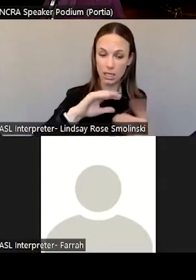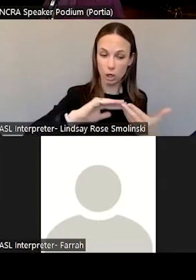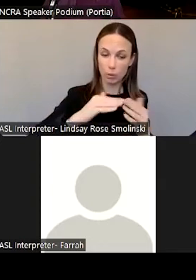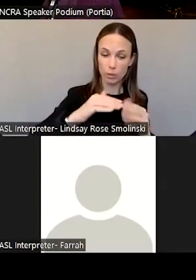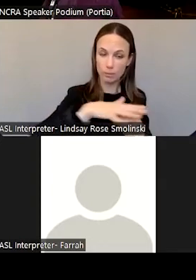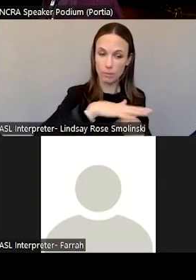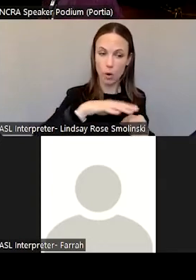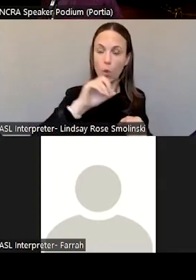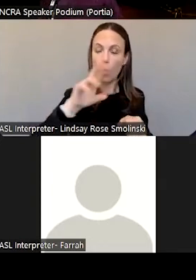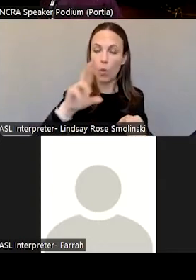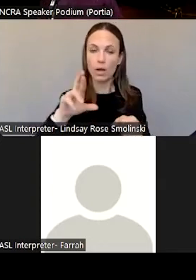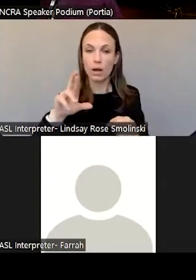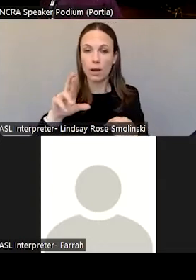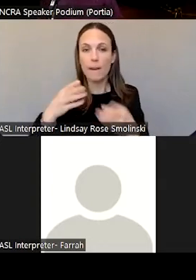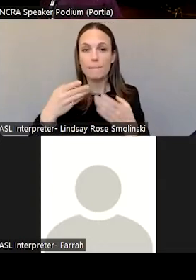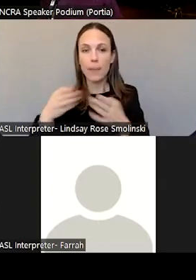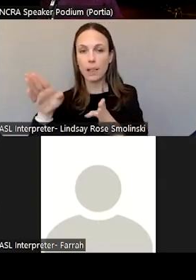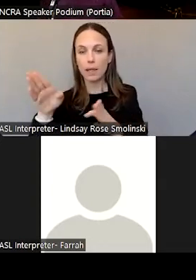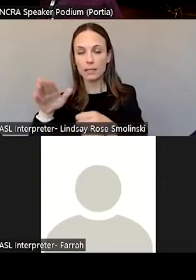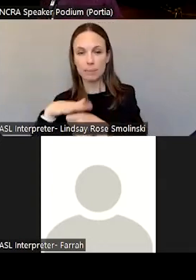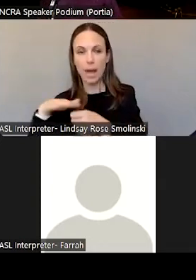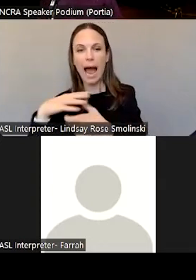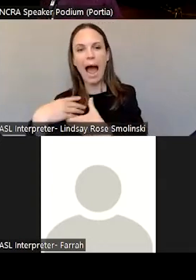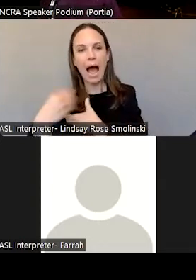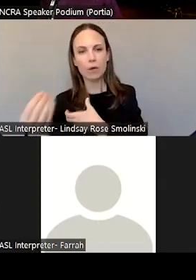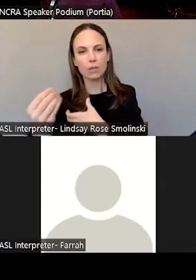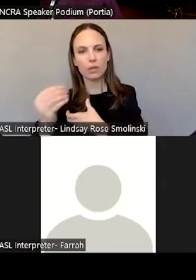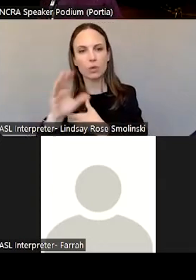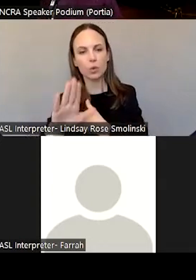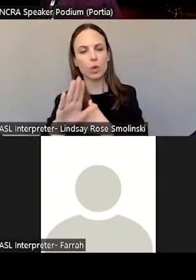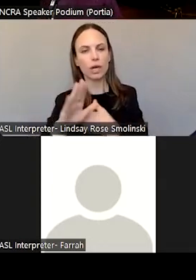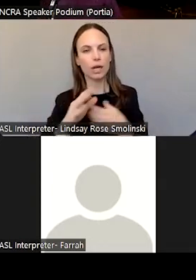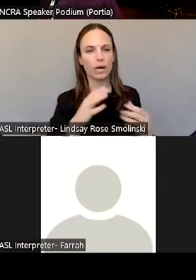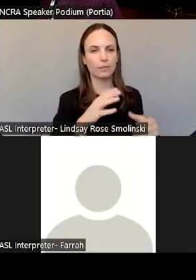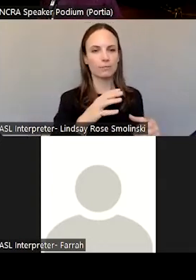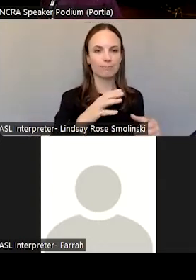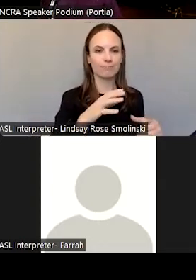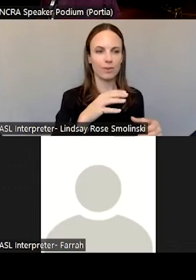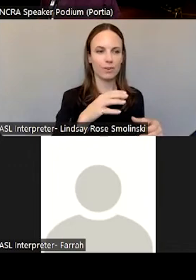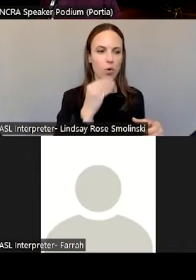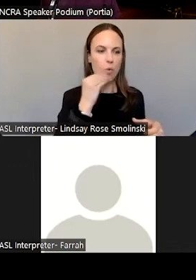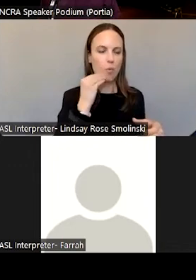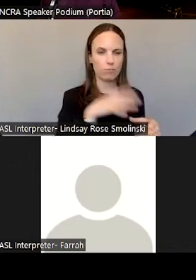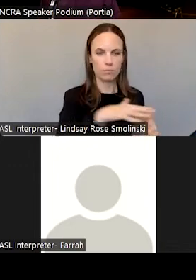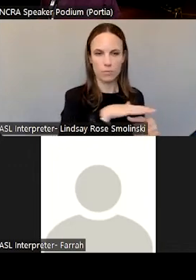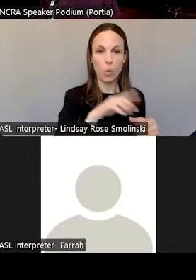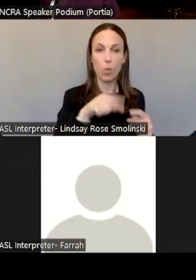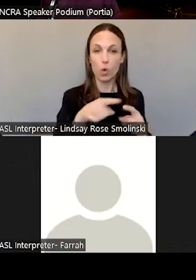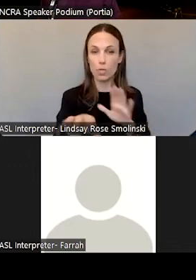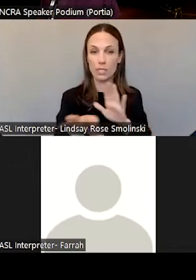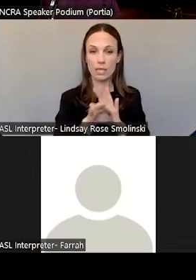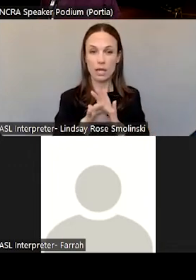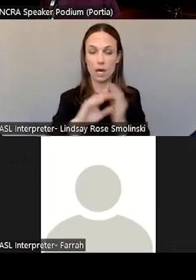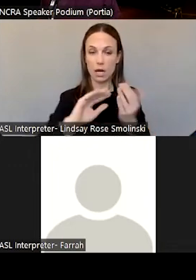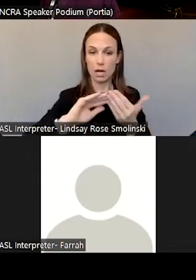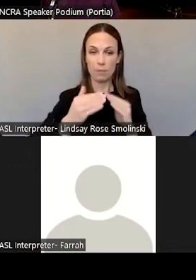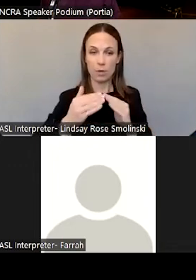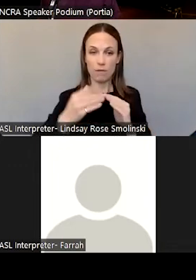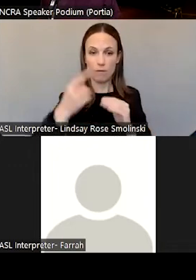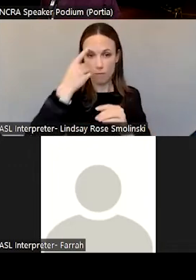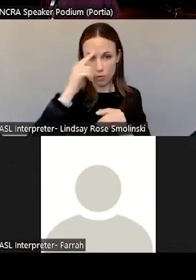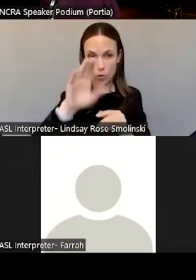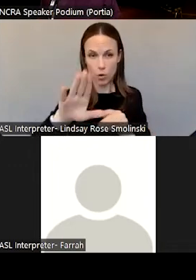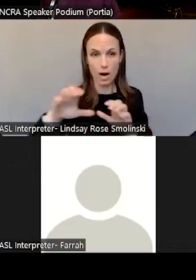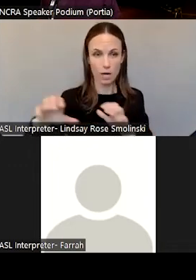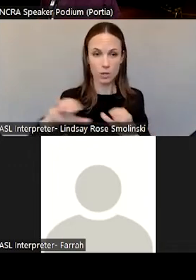space or a public space outside your existing communities. When you select a community for your